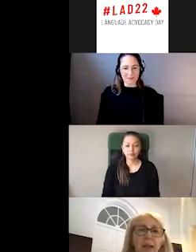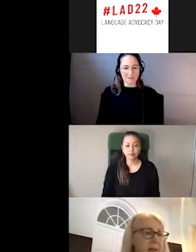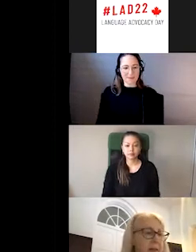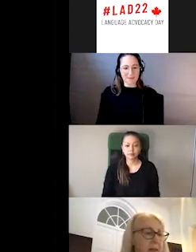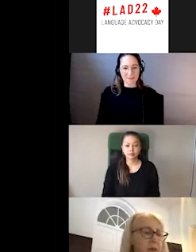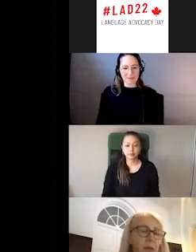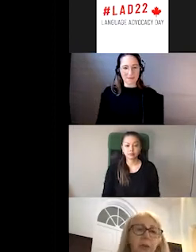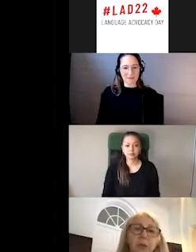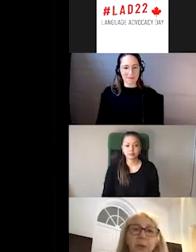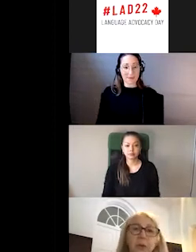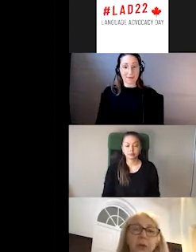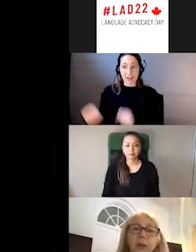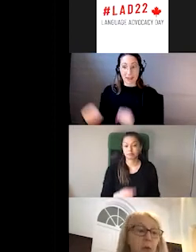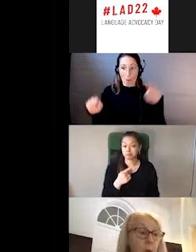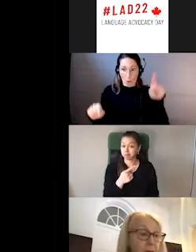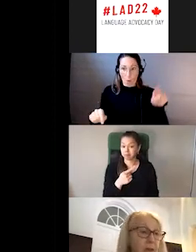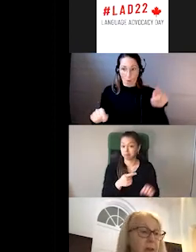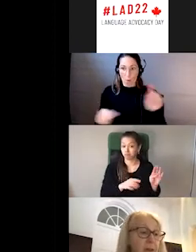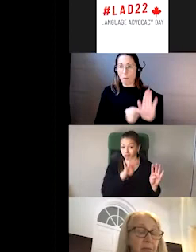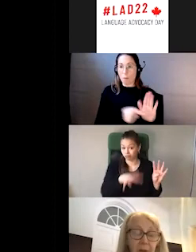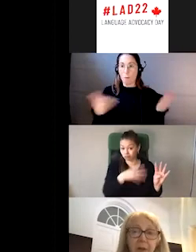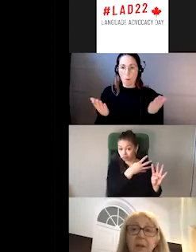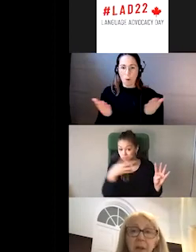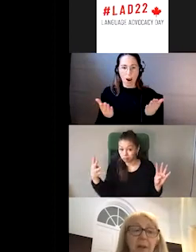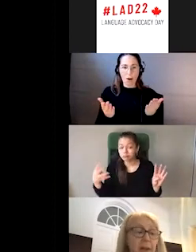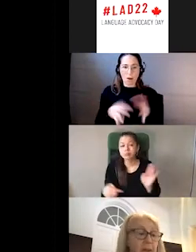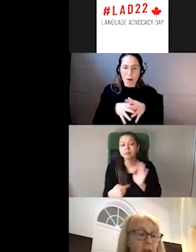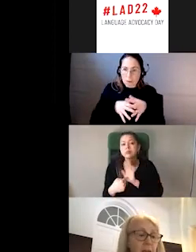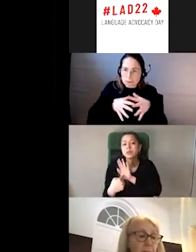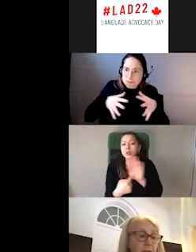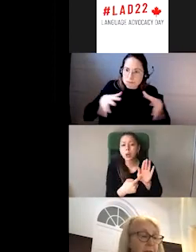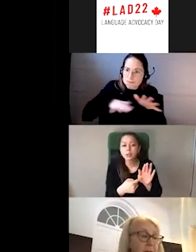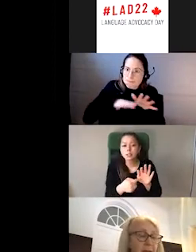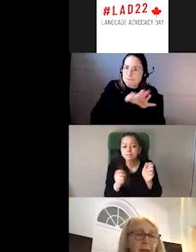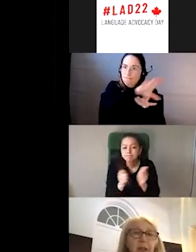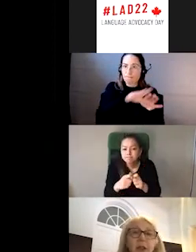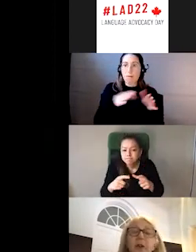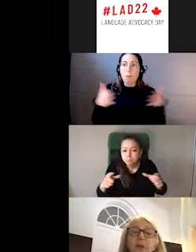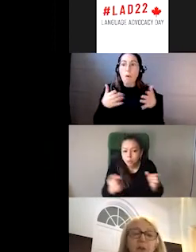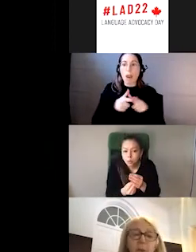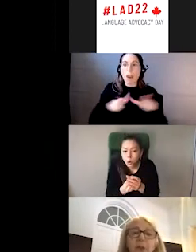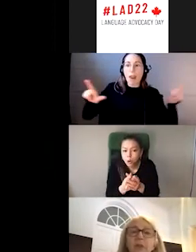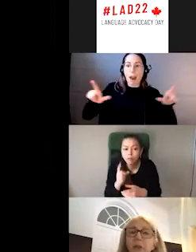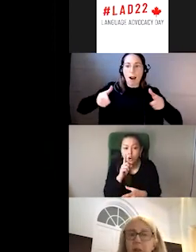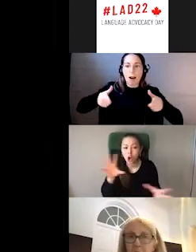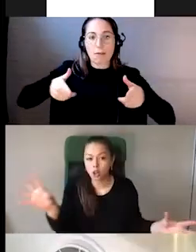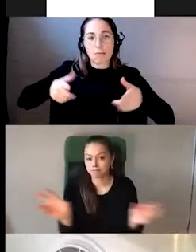This slide shows the growth in 20 mother tongue heritage languages in Canada